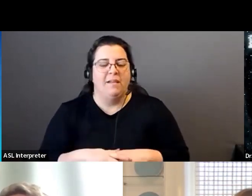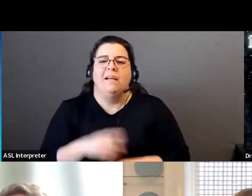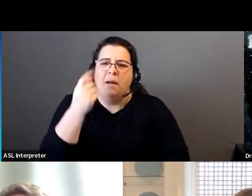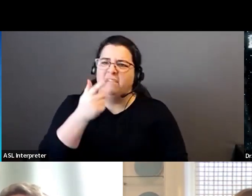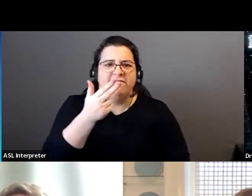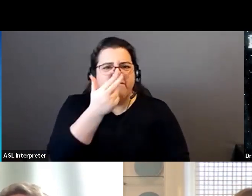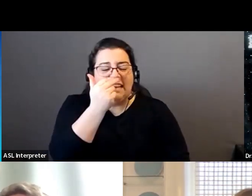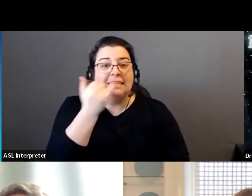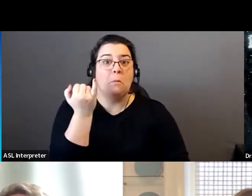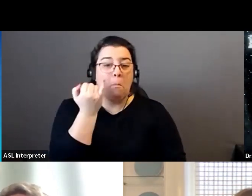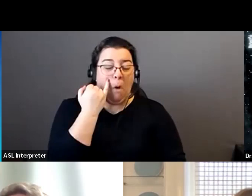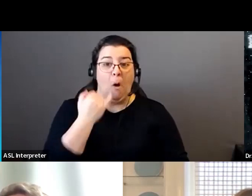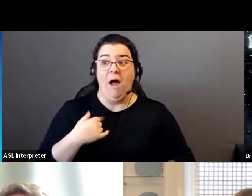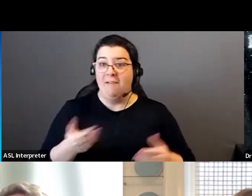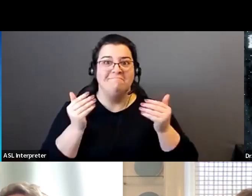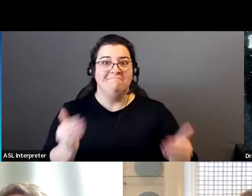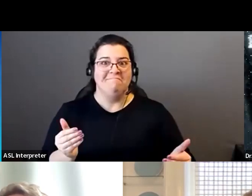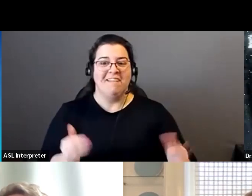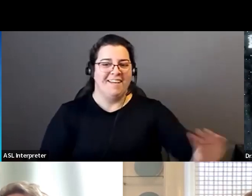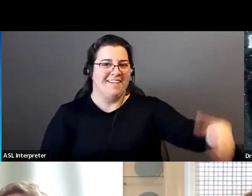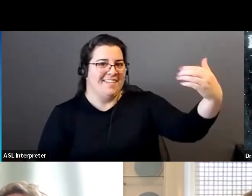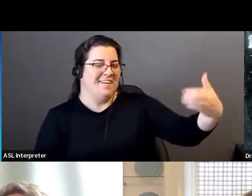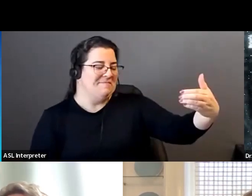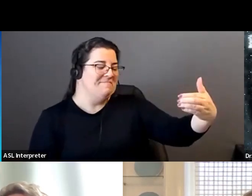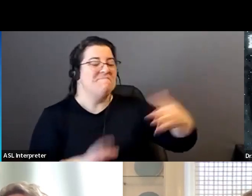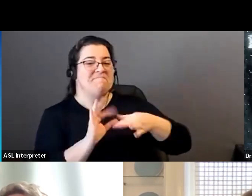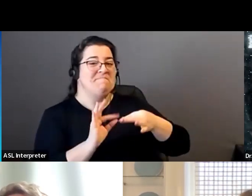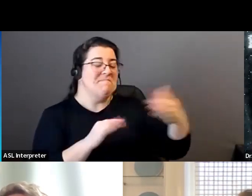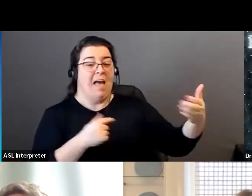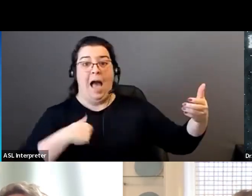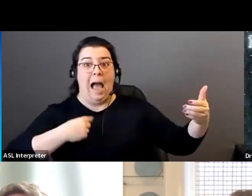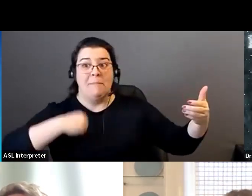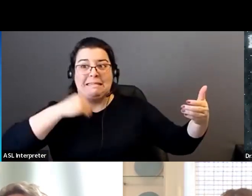and I'm eating food, people go crazy. I don't get it.